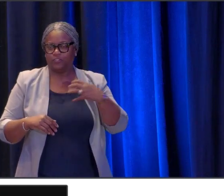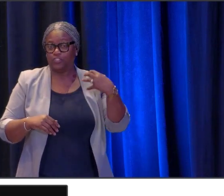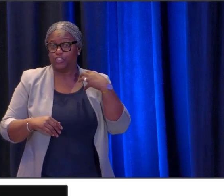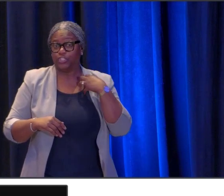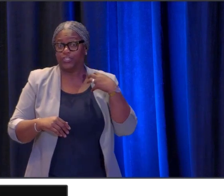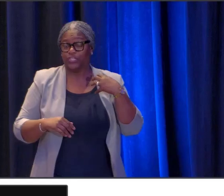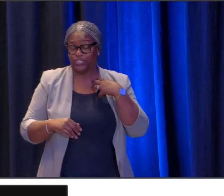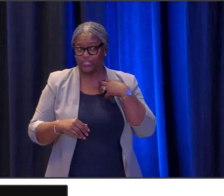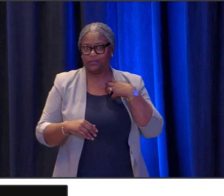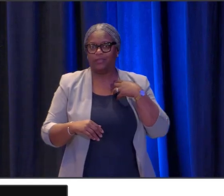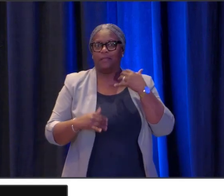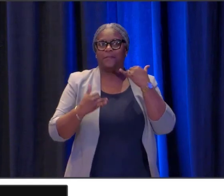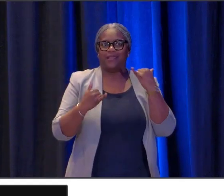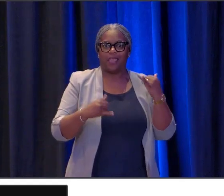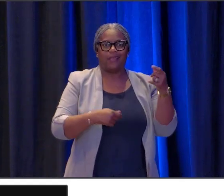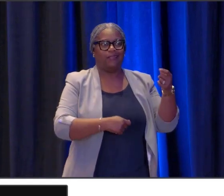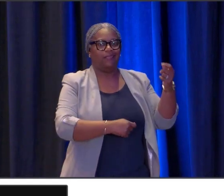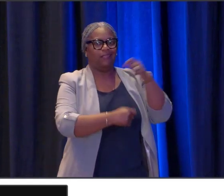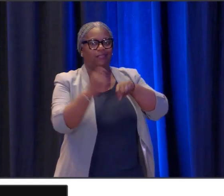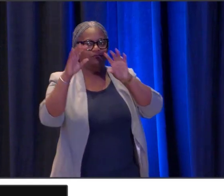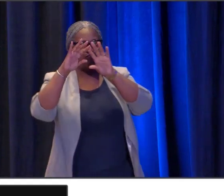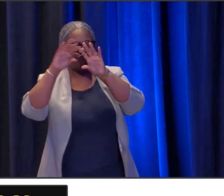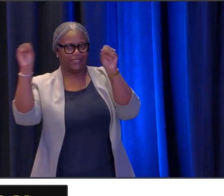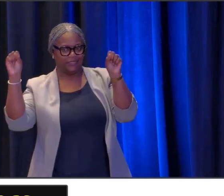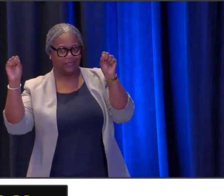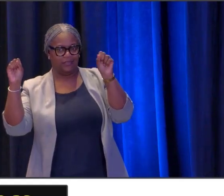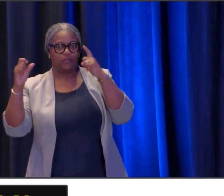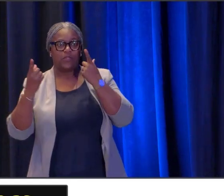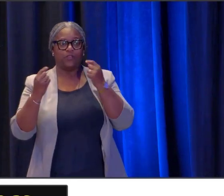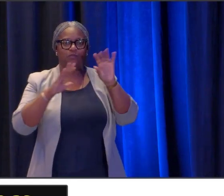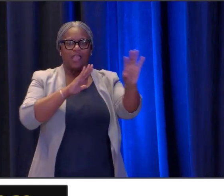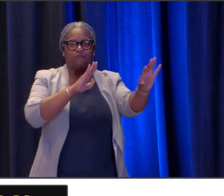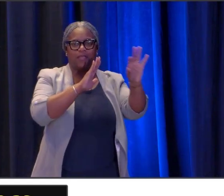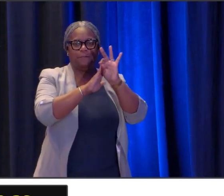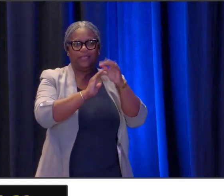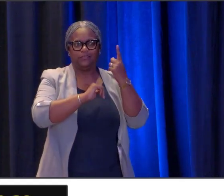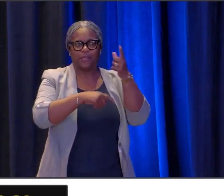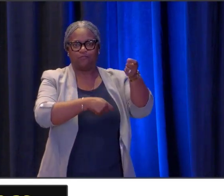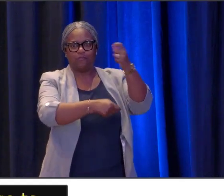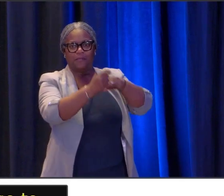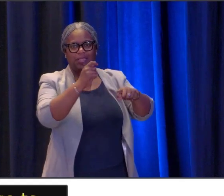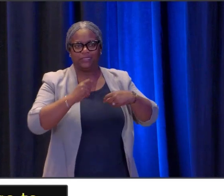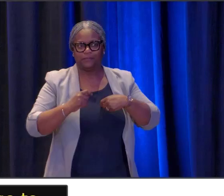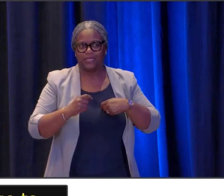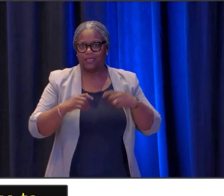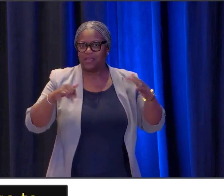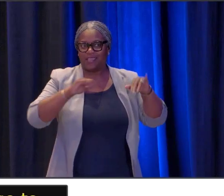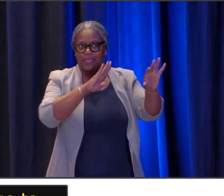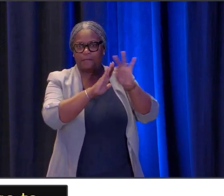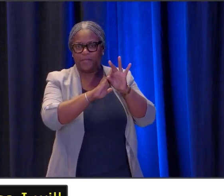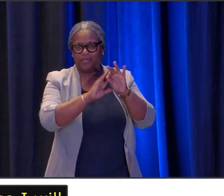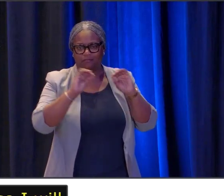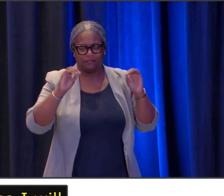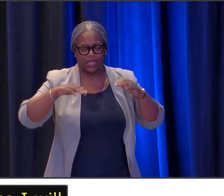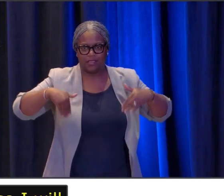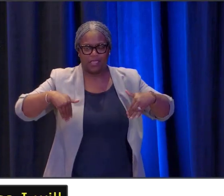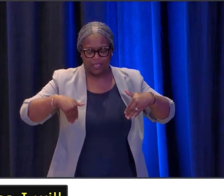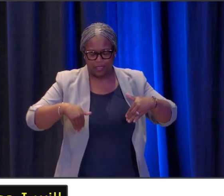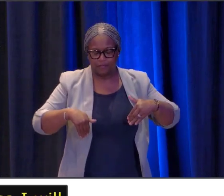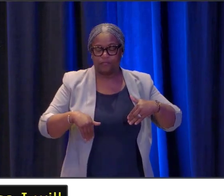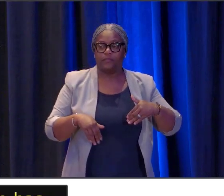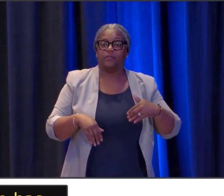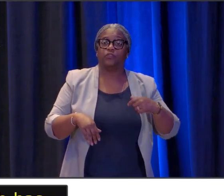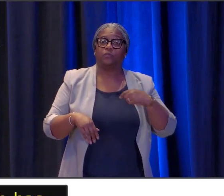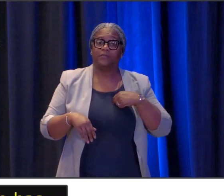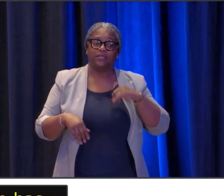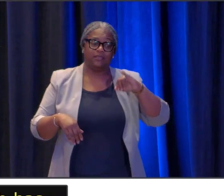change to president, there'll be a vacancy, so I'll be appointing a replacement, which has not been yet named. So that will be working along with Jeff, and I